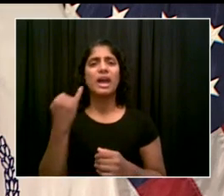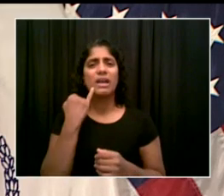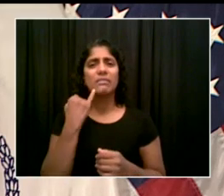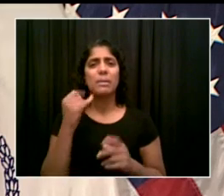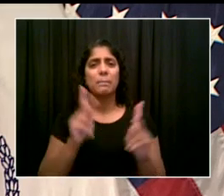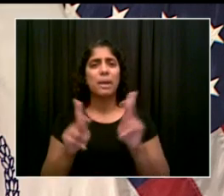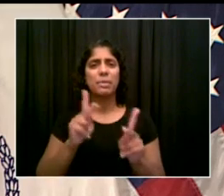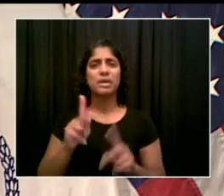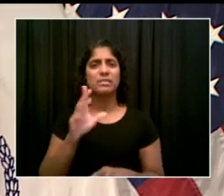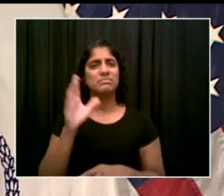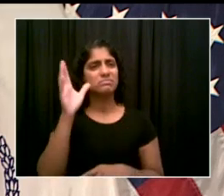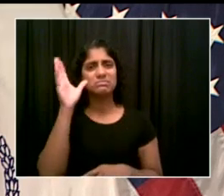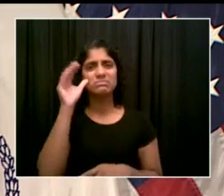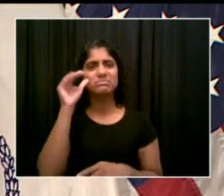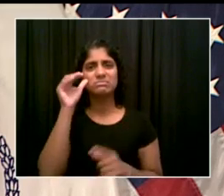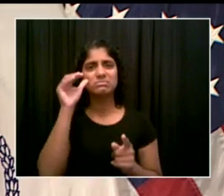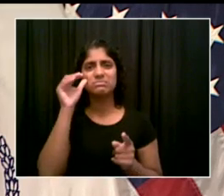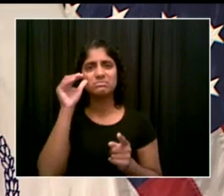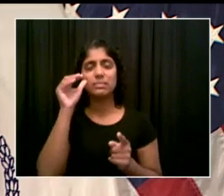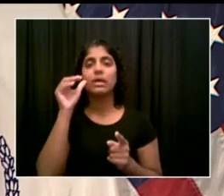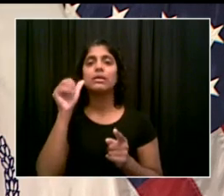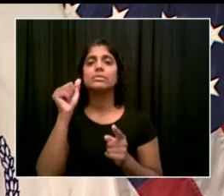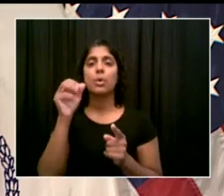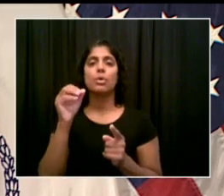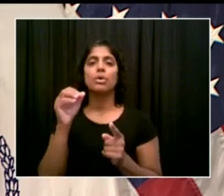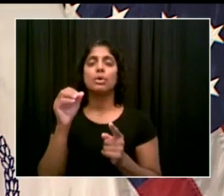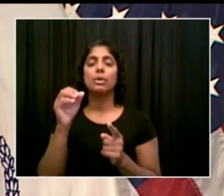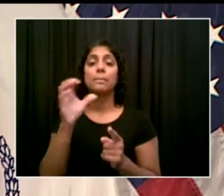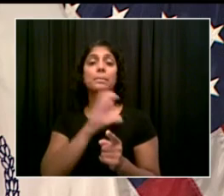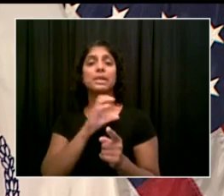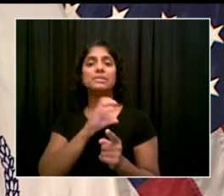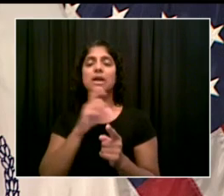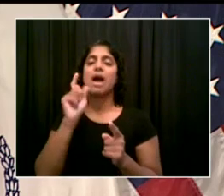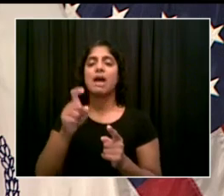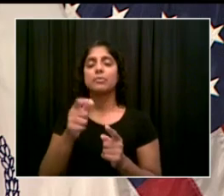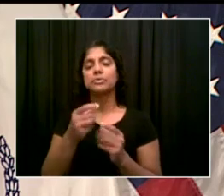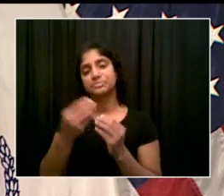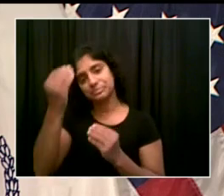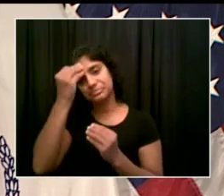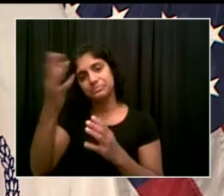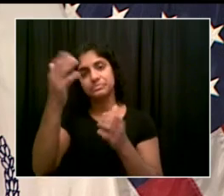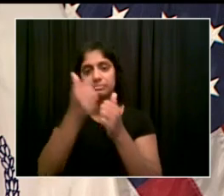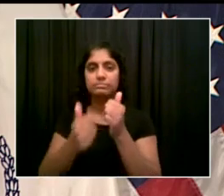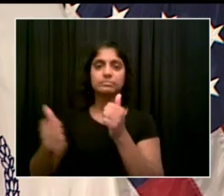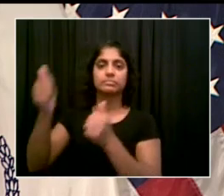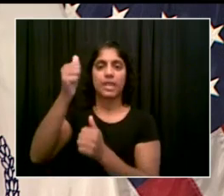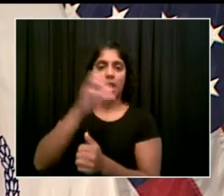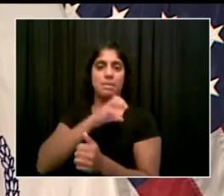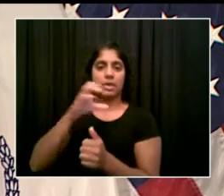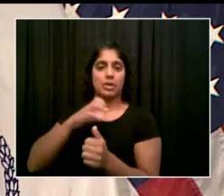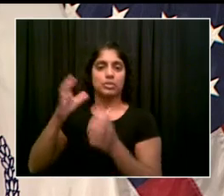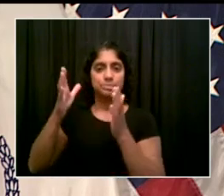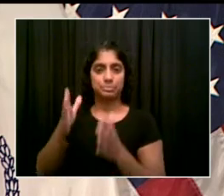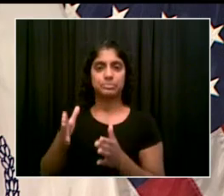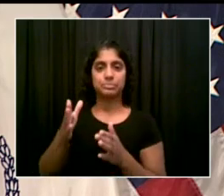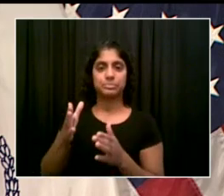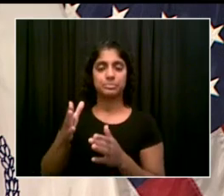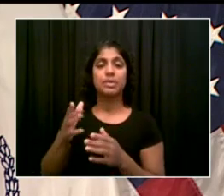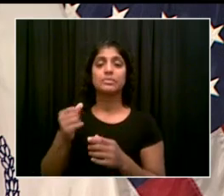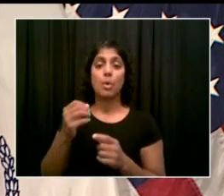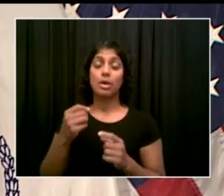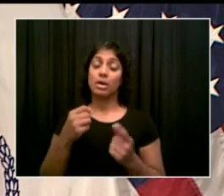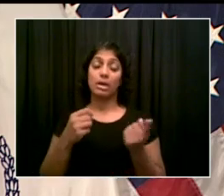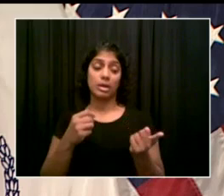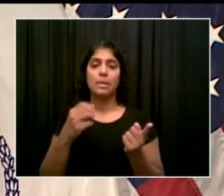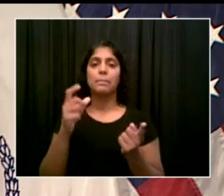if someone's acting illegally, either because they're an illegal vendor or they're a legal vendor acting illegally, that's not acceptable, and there will be